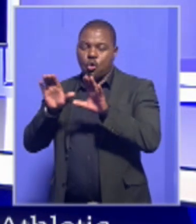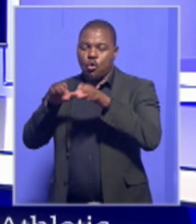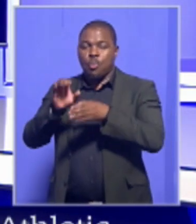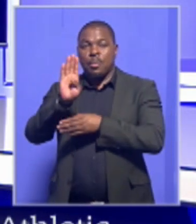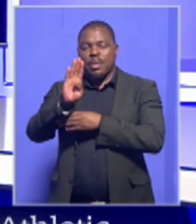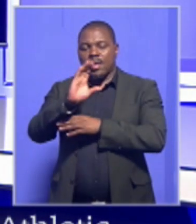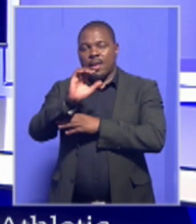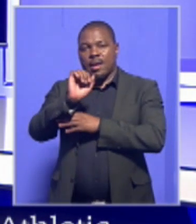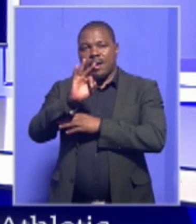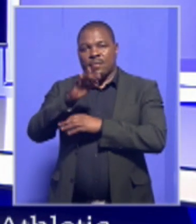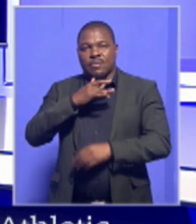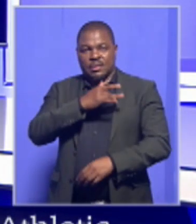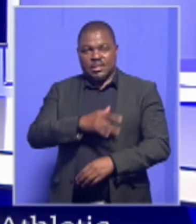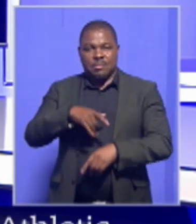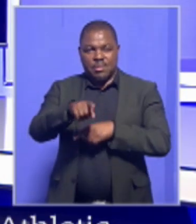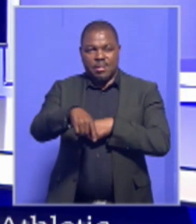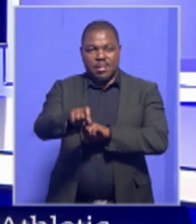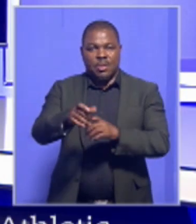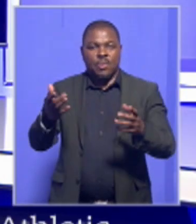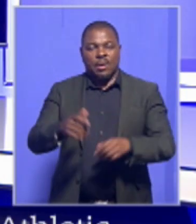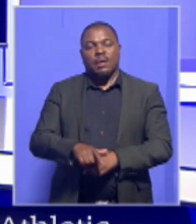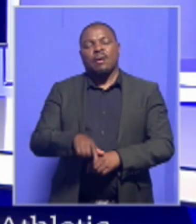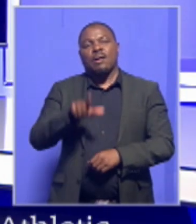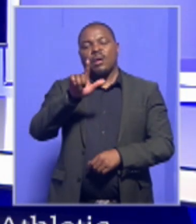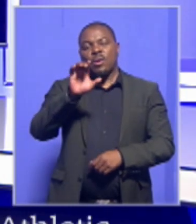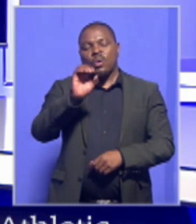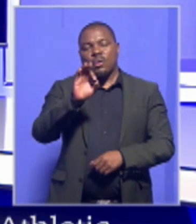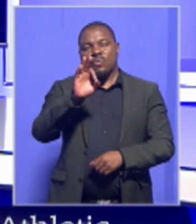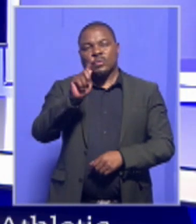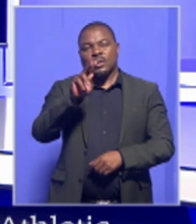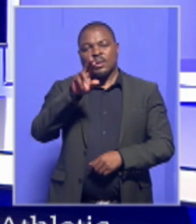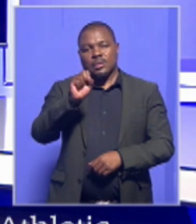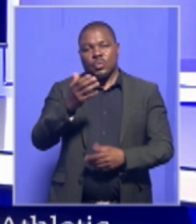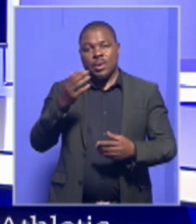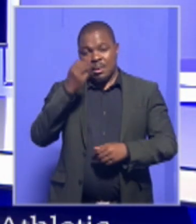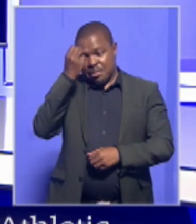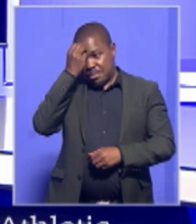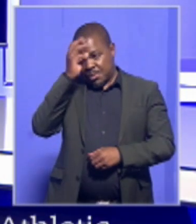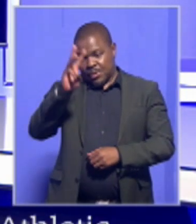ya CAF Champions League le patlelong la Loftus Versfeld ka Pretoria.